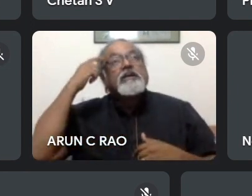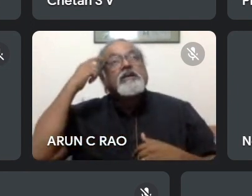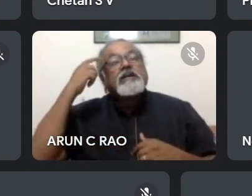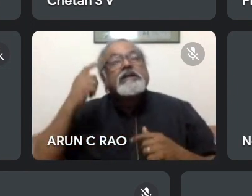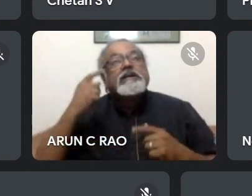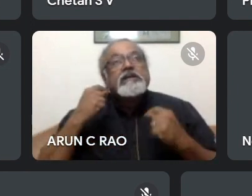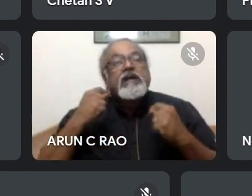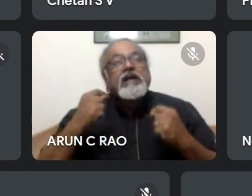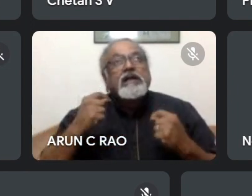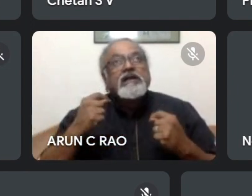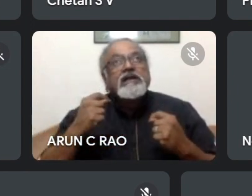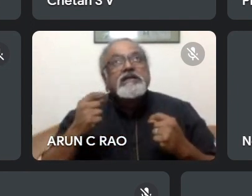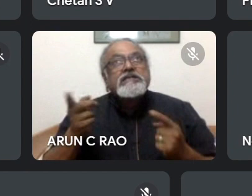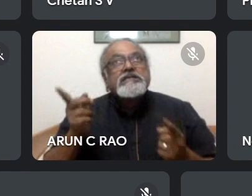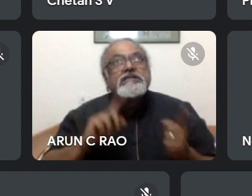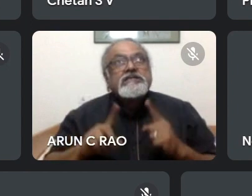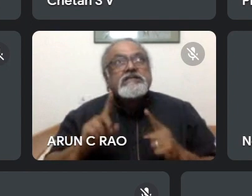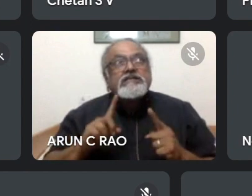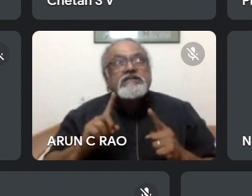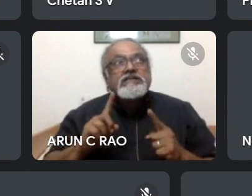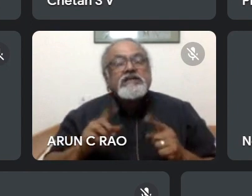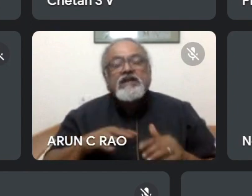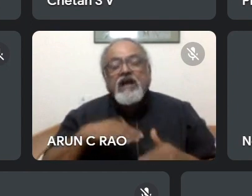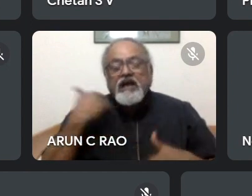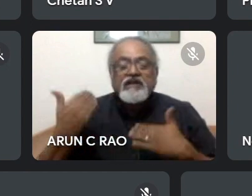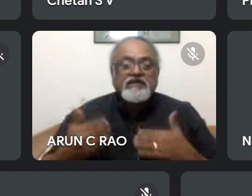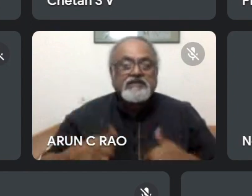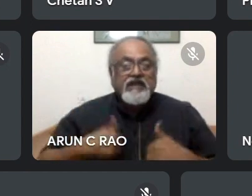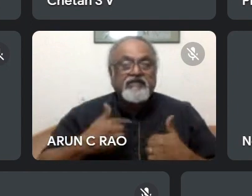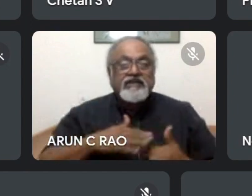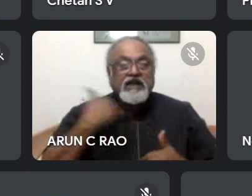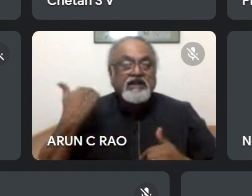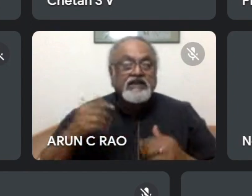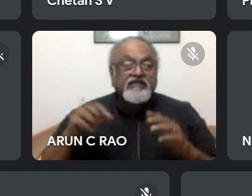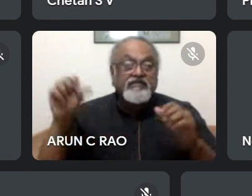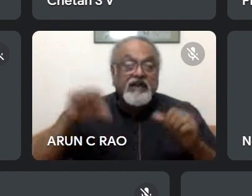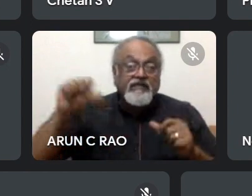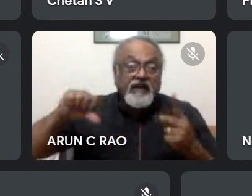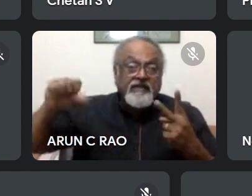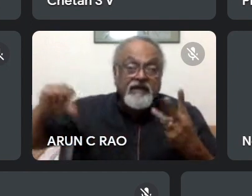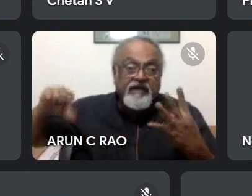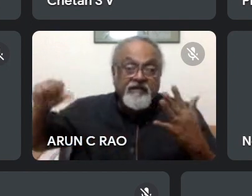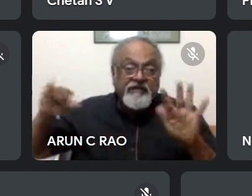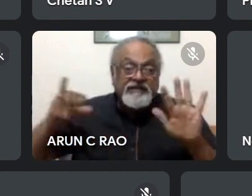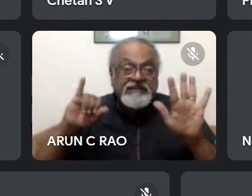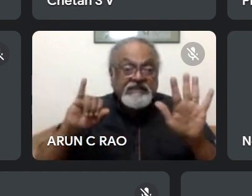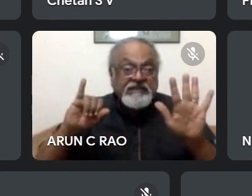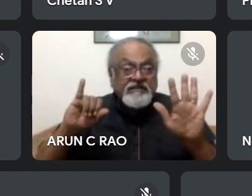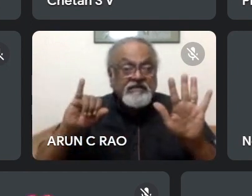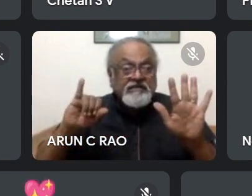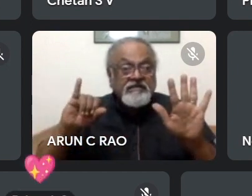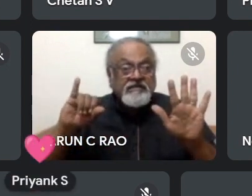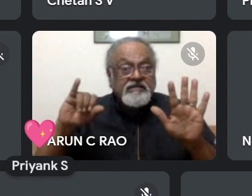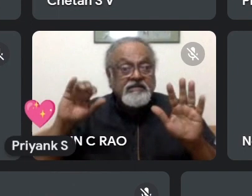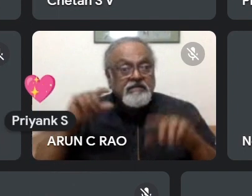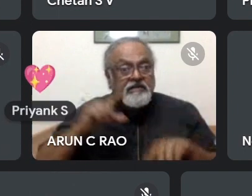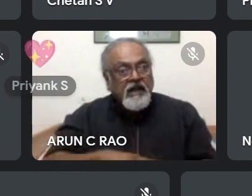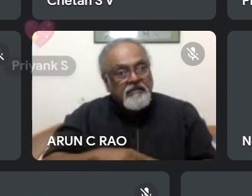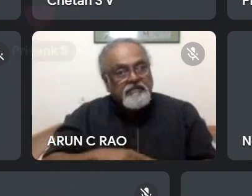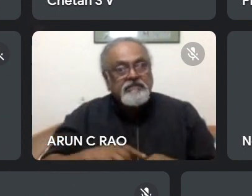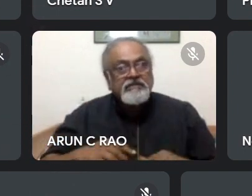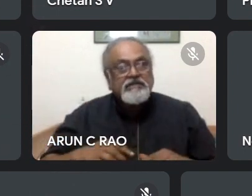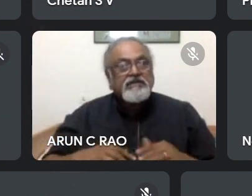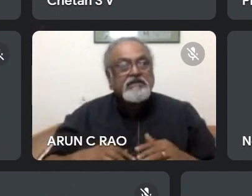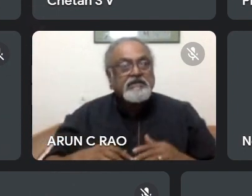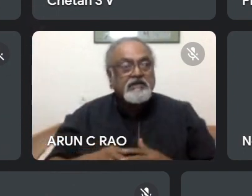it was a failed attempt 6 different times. And for whatever reason, I'm still here. I'm thankful